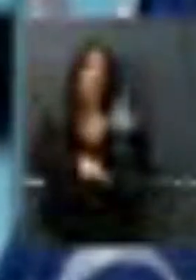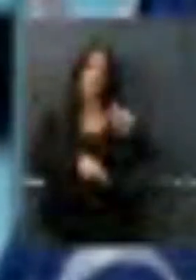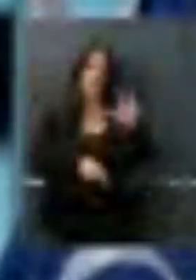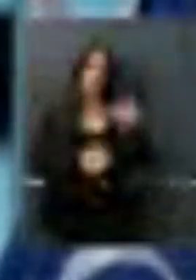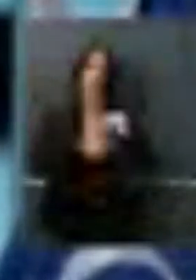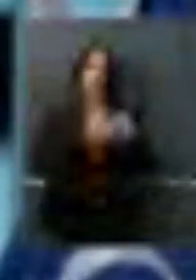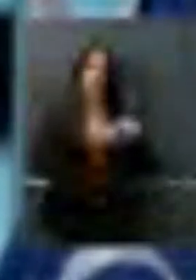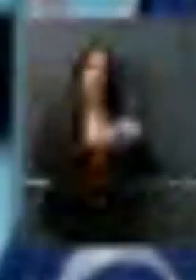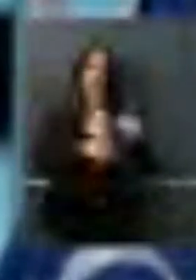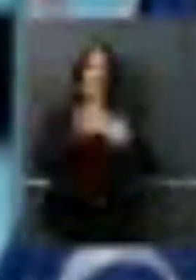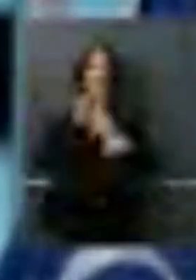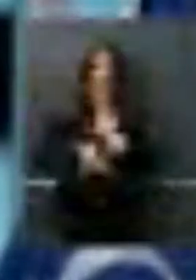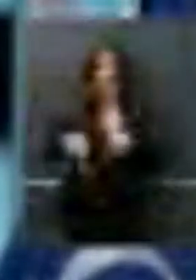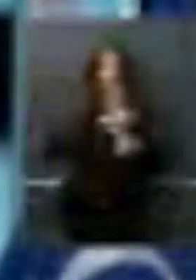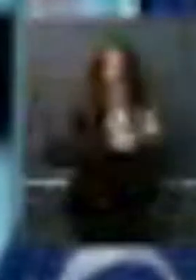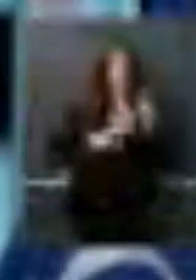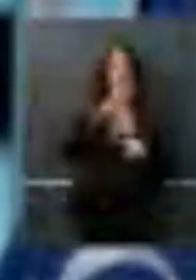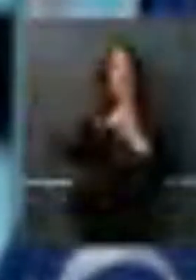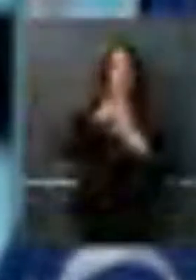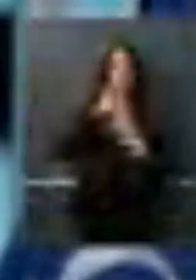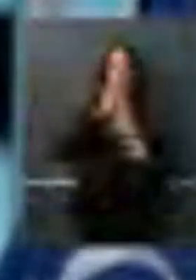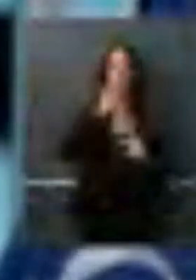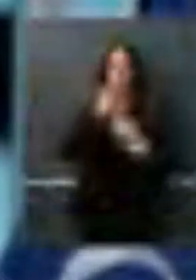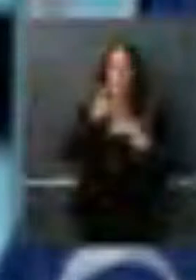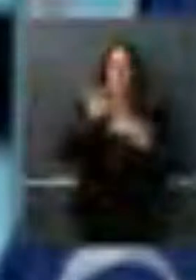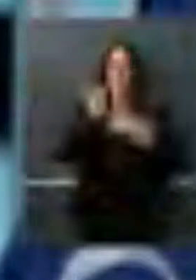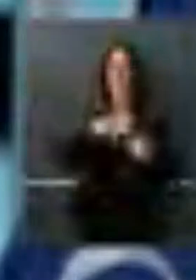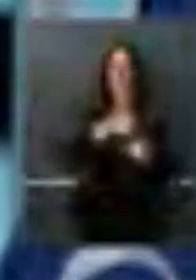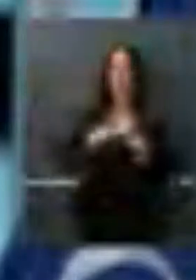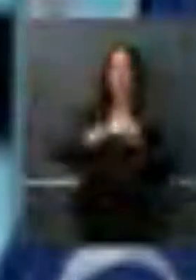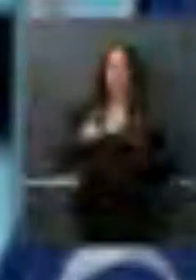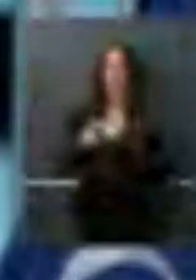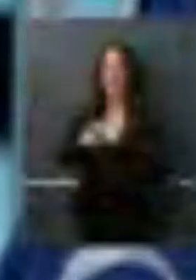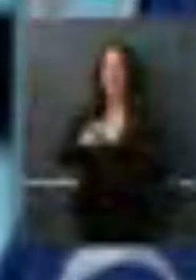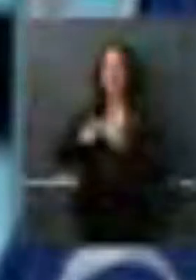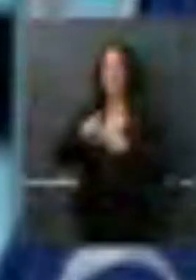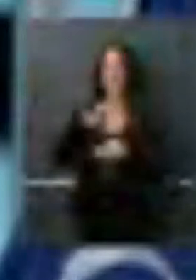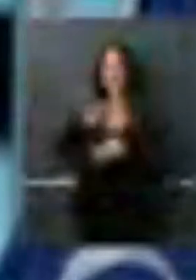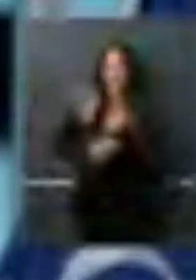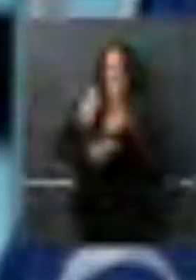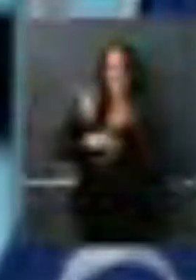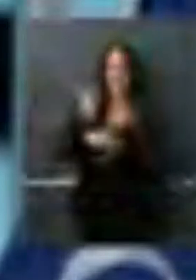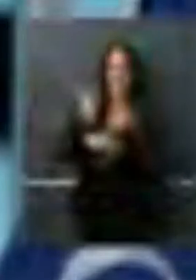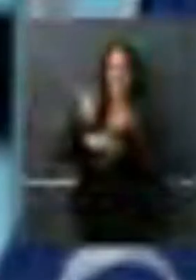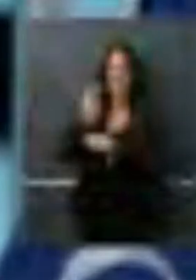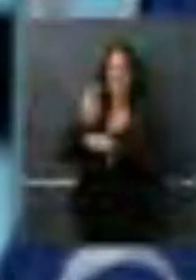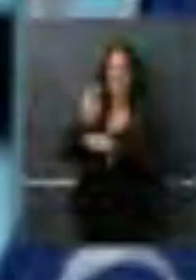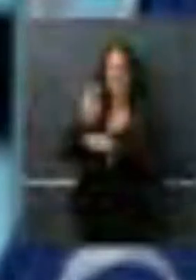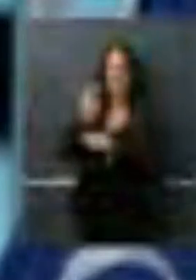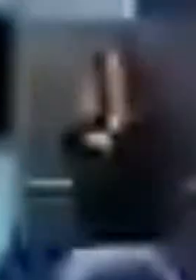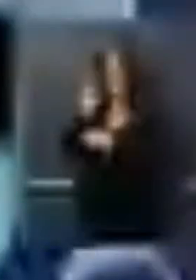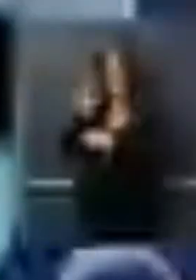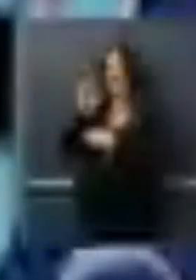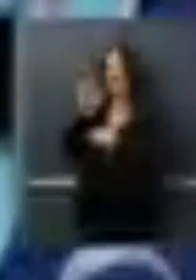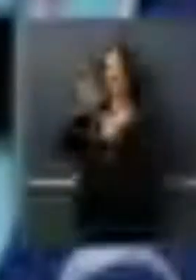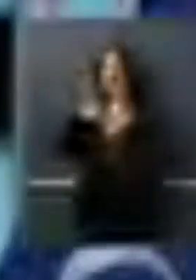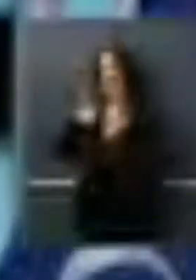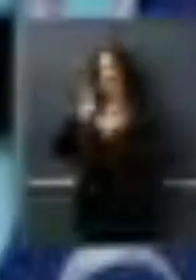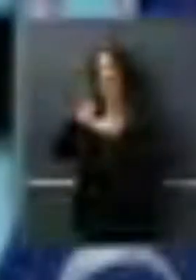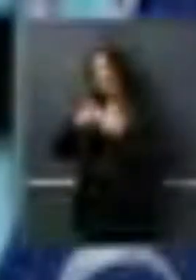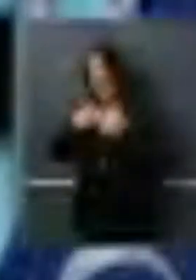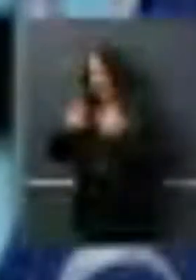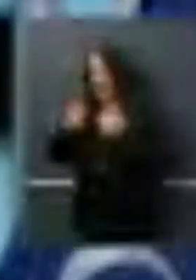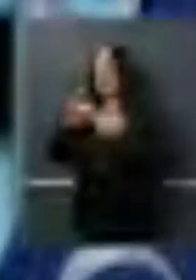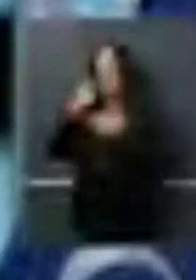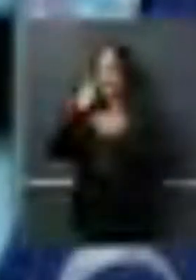12th. But March 12th marks a moment where we started to see a big spike in the total number of applications and the